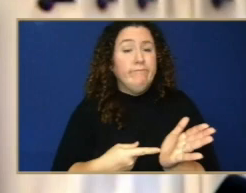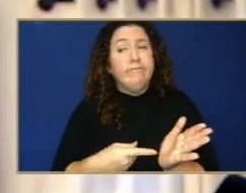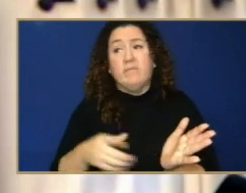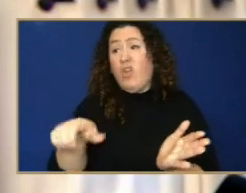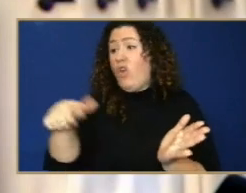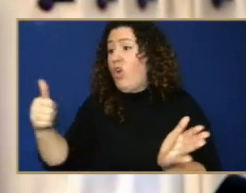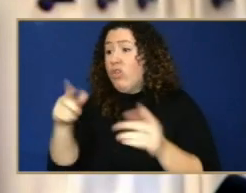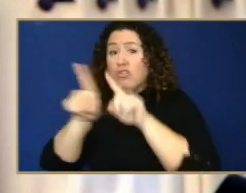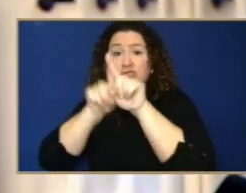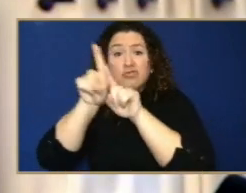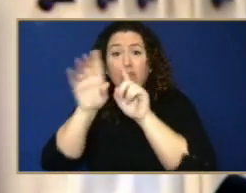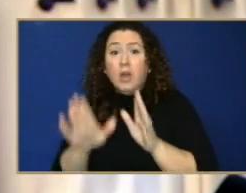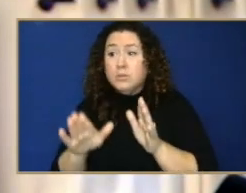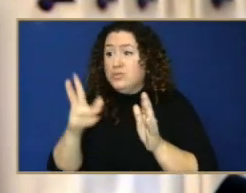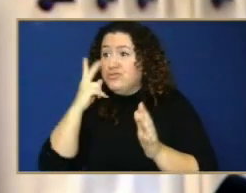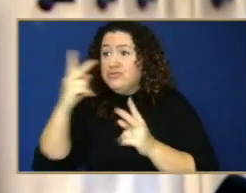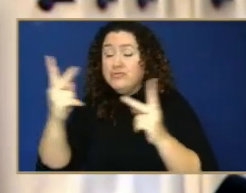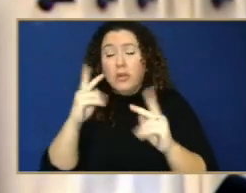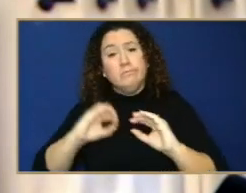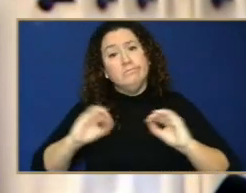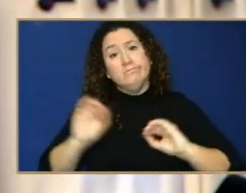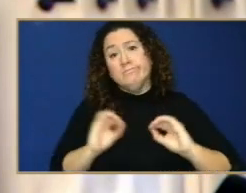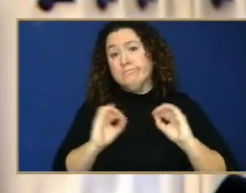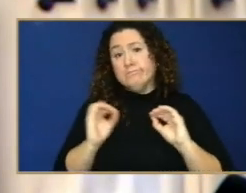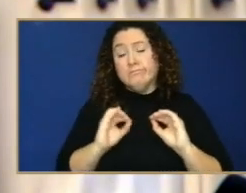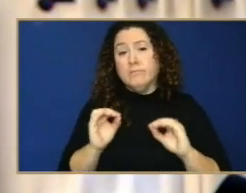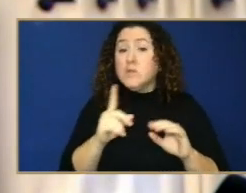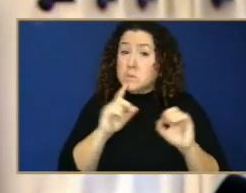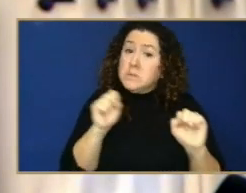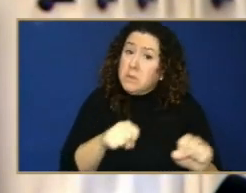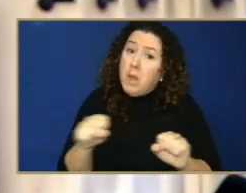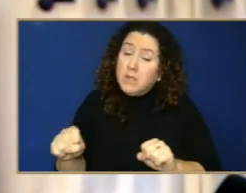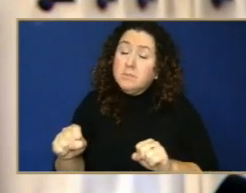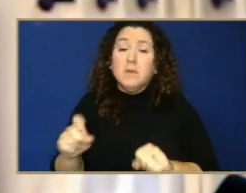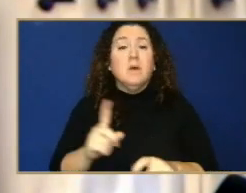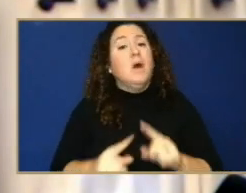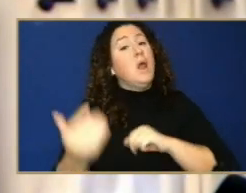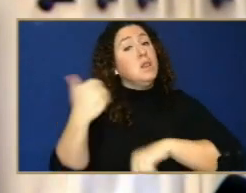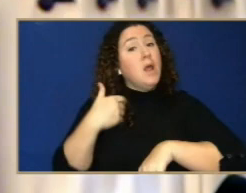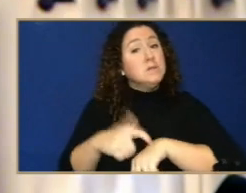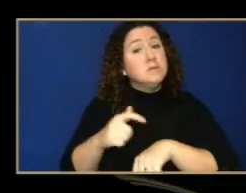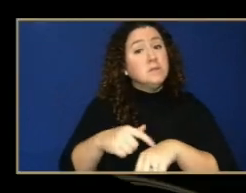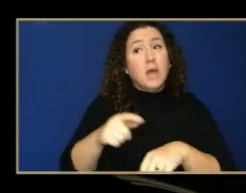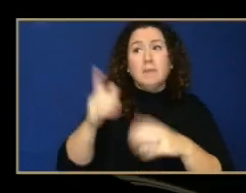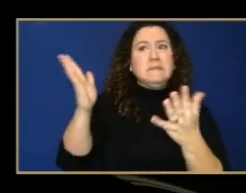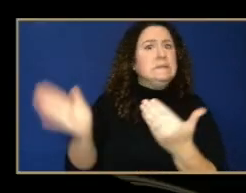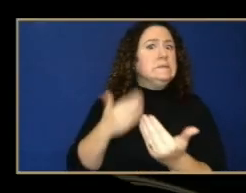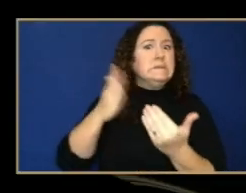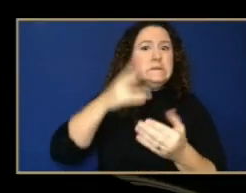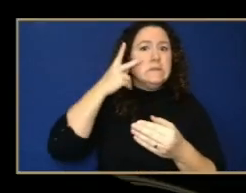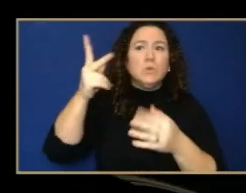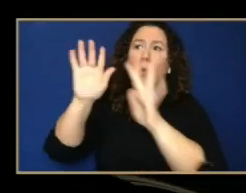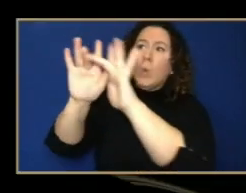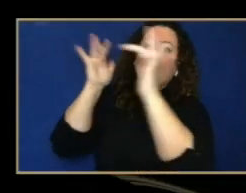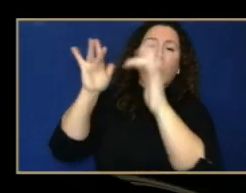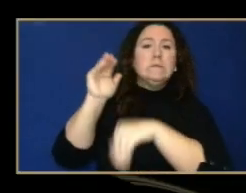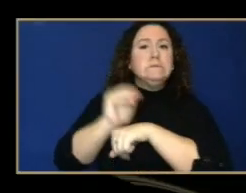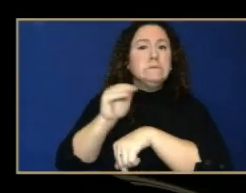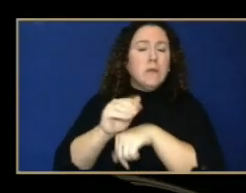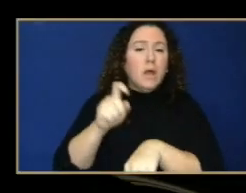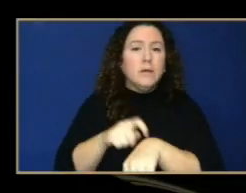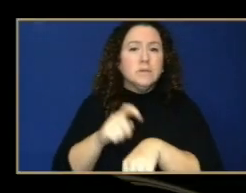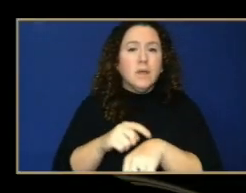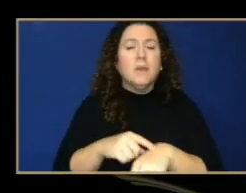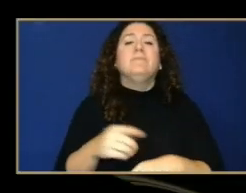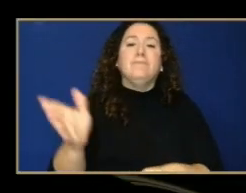close in the sky, which was during the nighttime, was in the year 1226, and that was the previous one, which was widely observed.